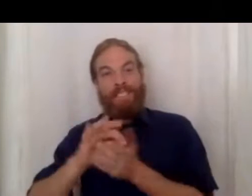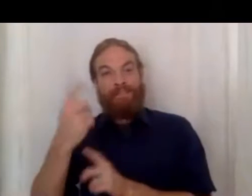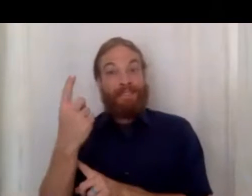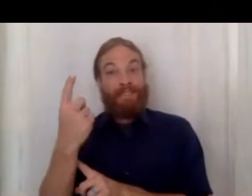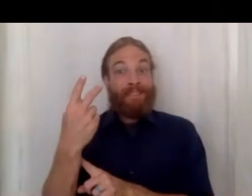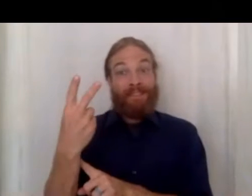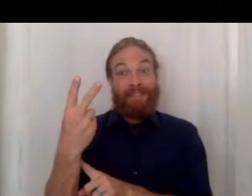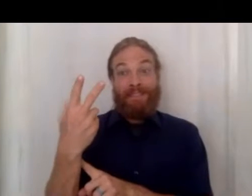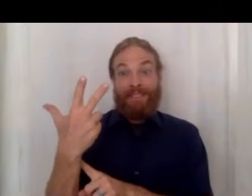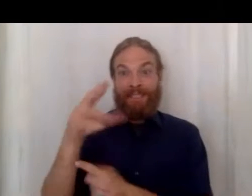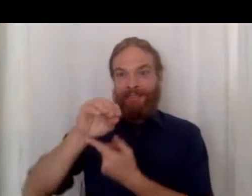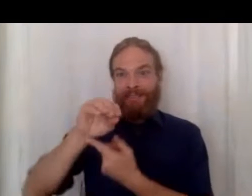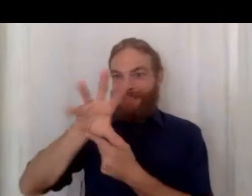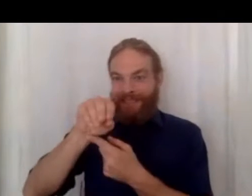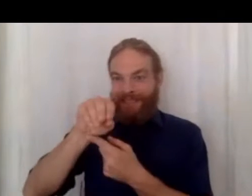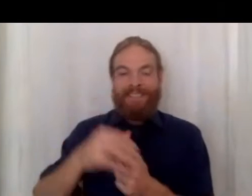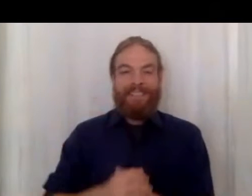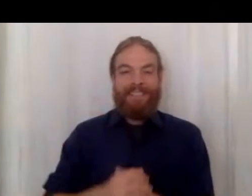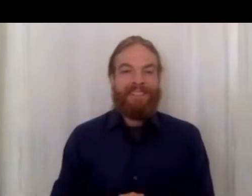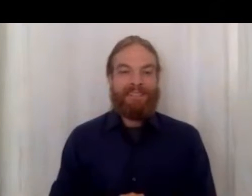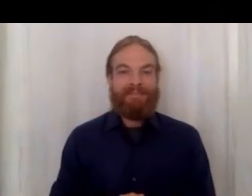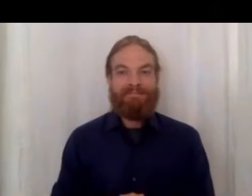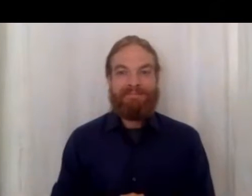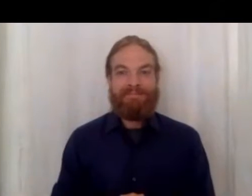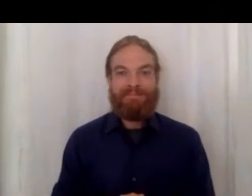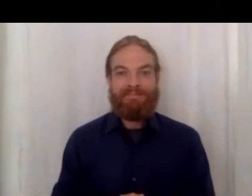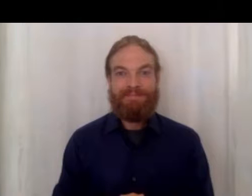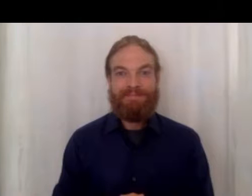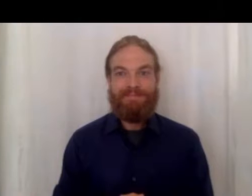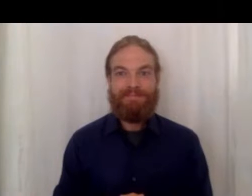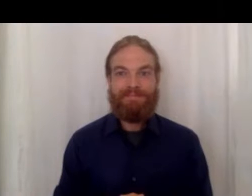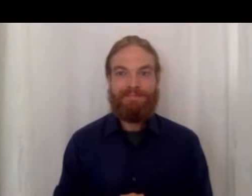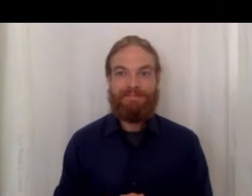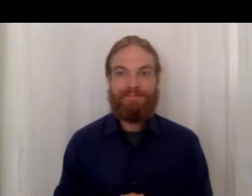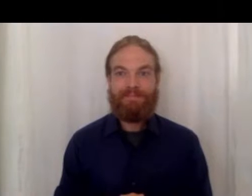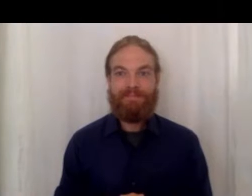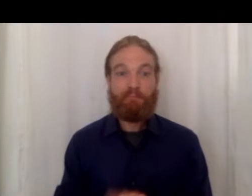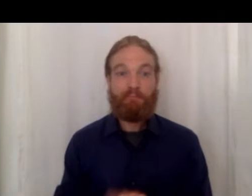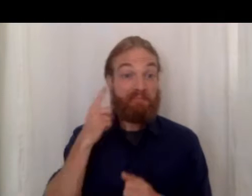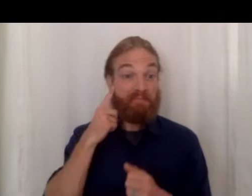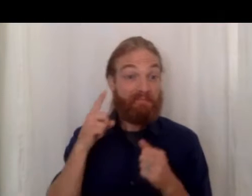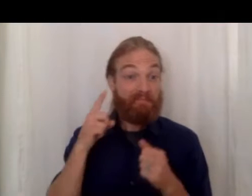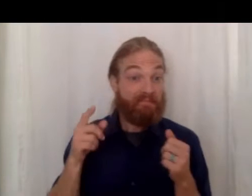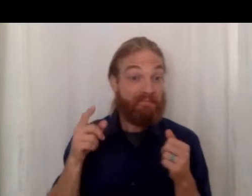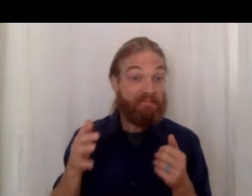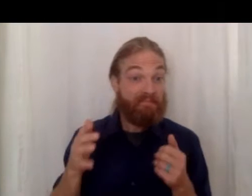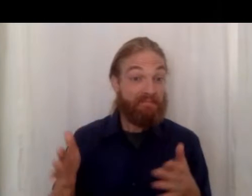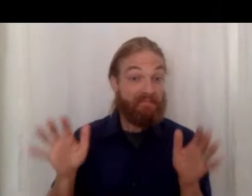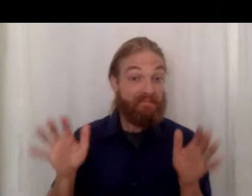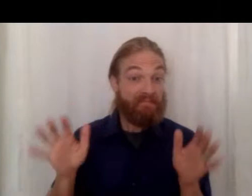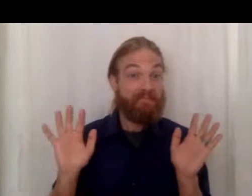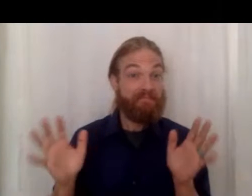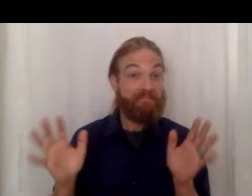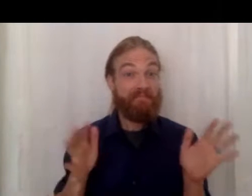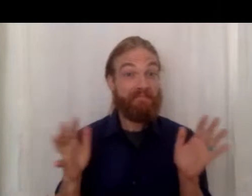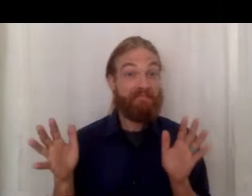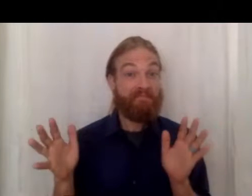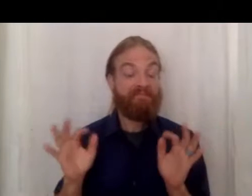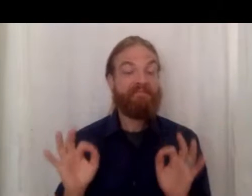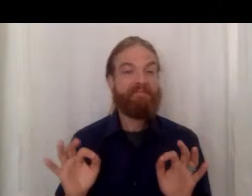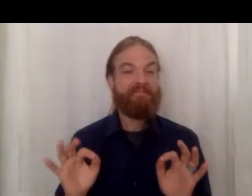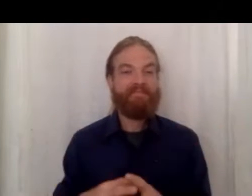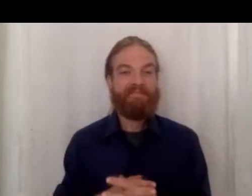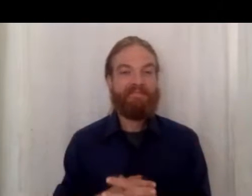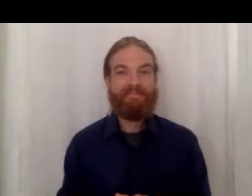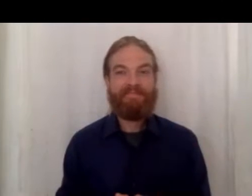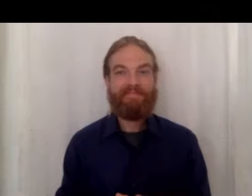All right, I think we are good. Thank you, everyone. Thank you all. Please Yeah, thank tell you. Steve I said hello to Absolutely Bay will. and Yeah, thank you. everyone. Well